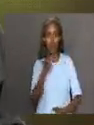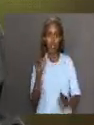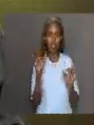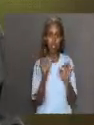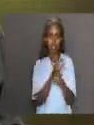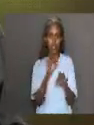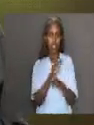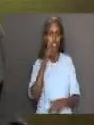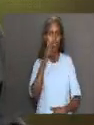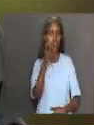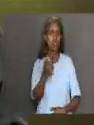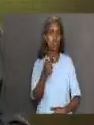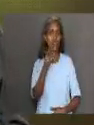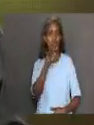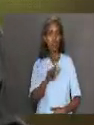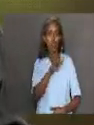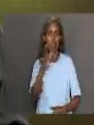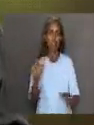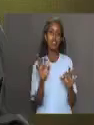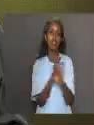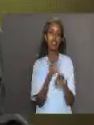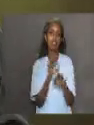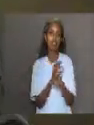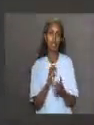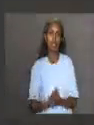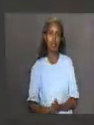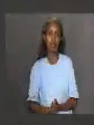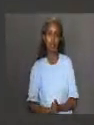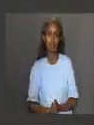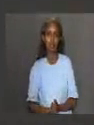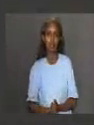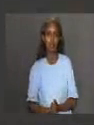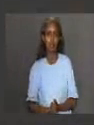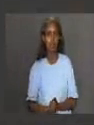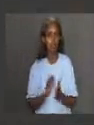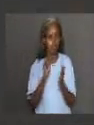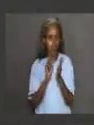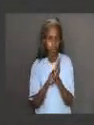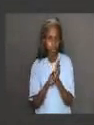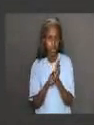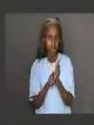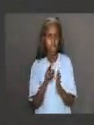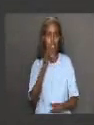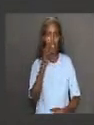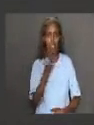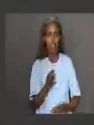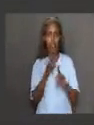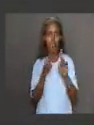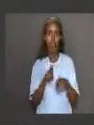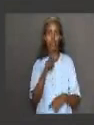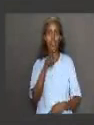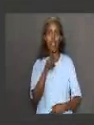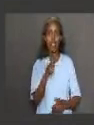is called a quadratic function. For instance, f of